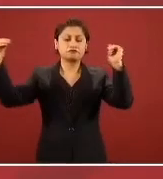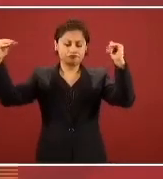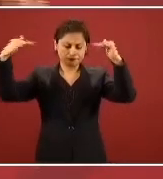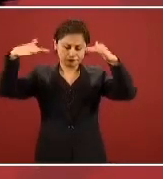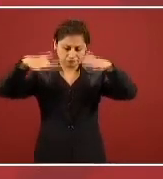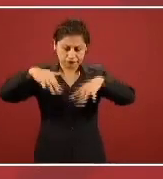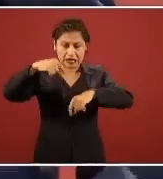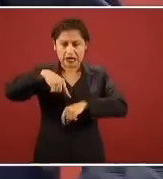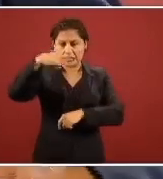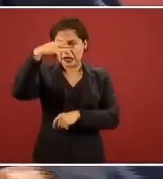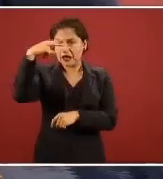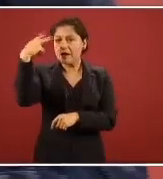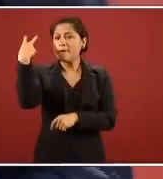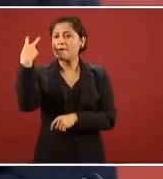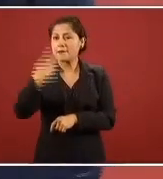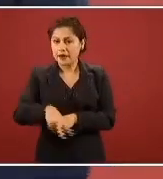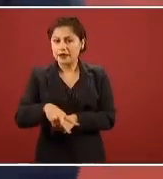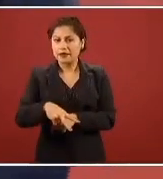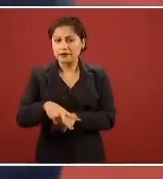Se